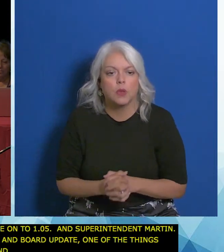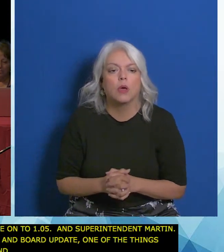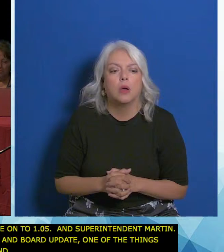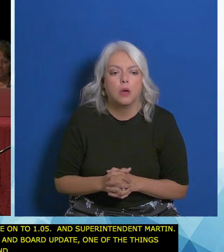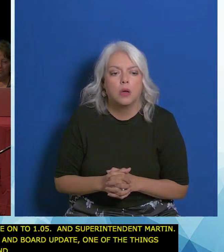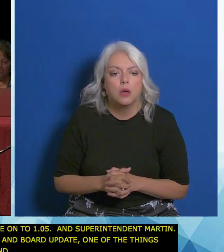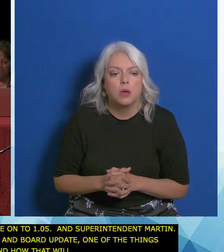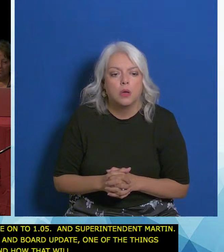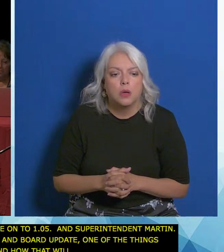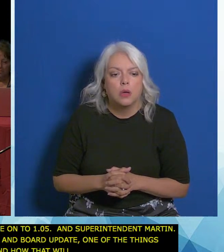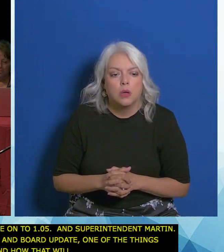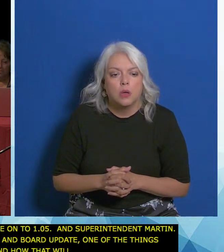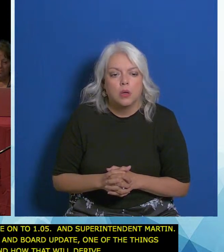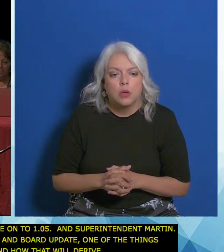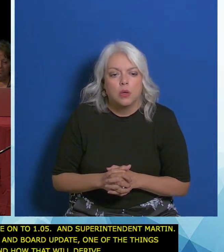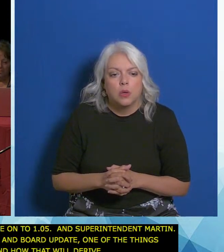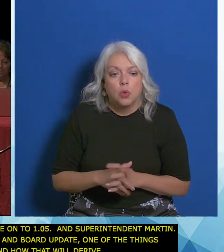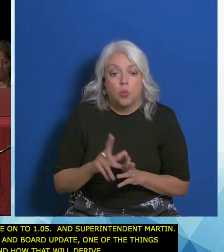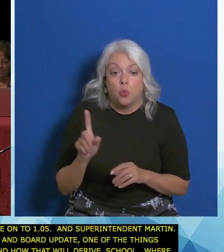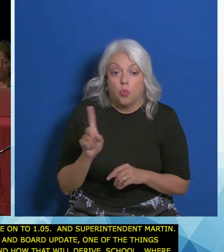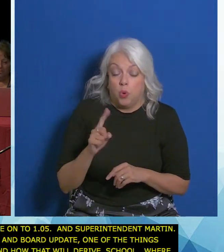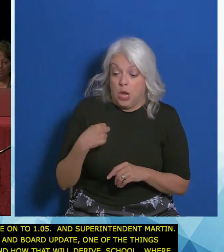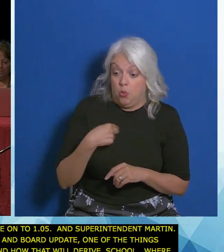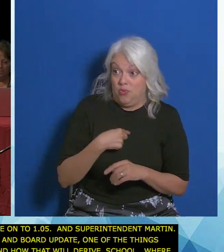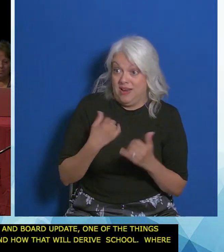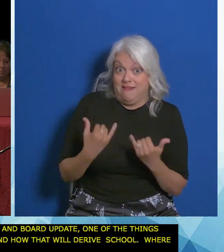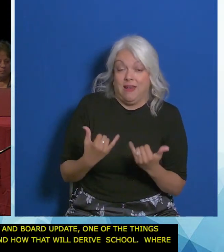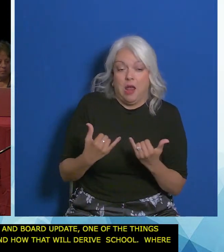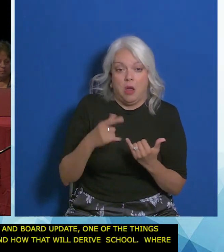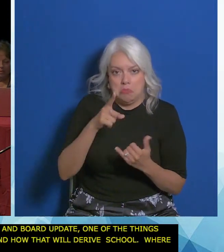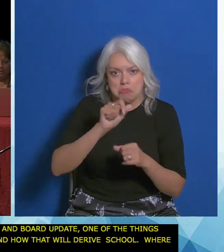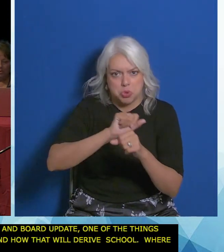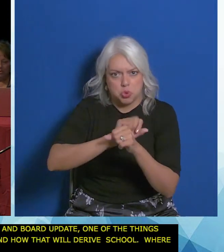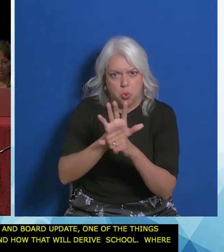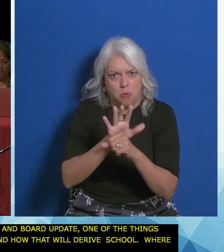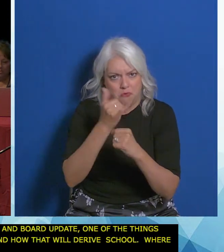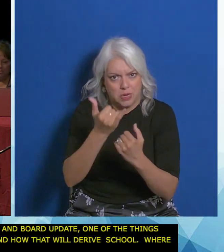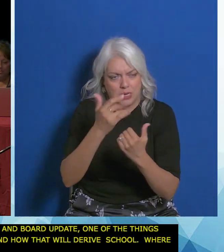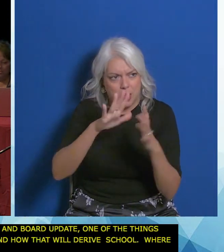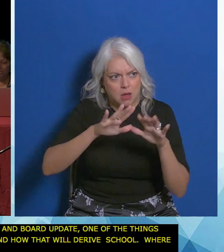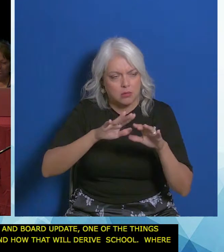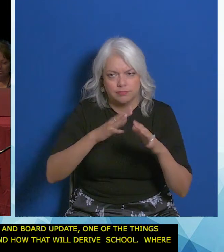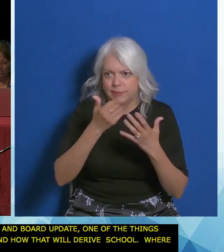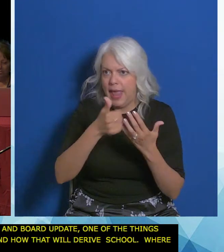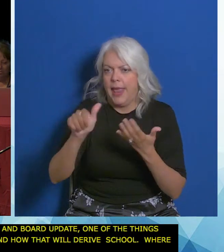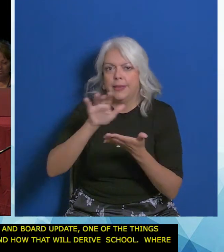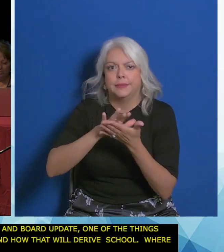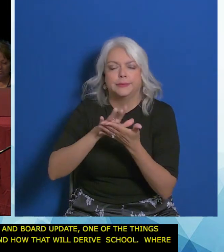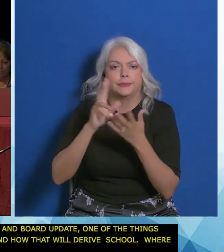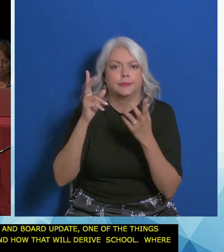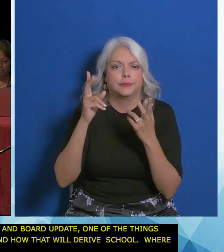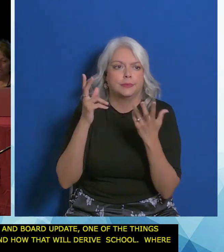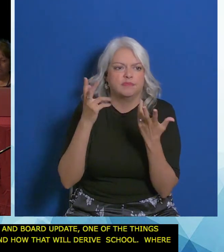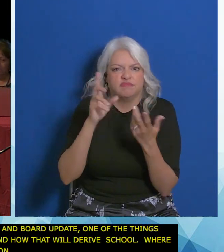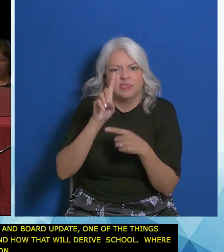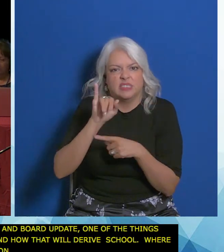Where we're at is COVID. You look at any school that's dysfunctional, it's the